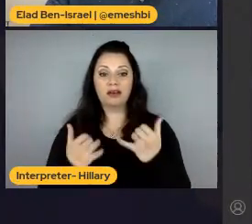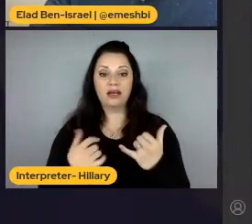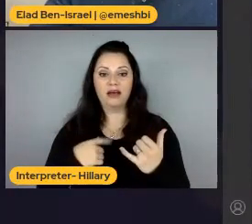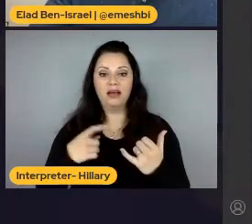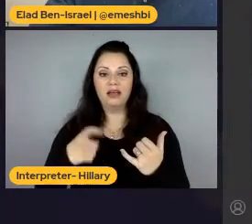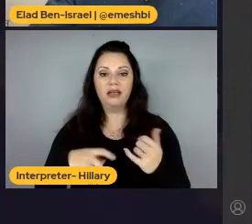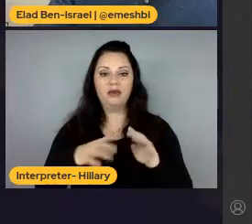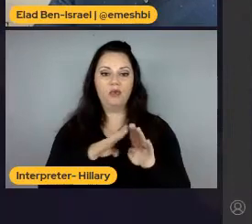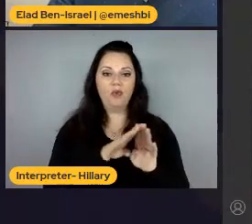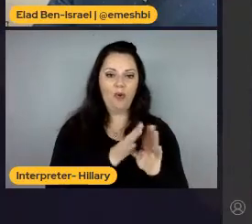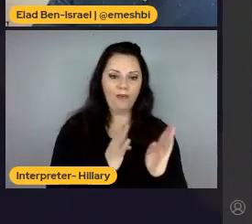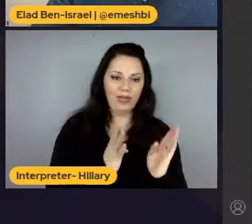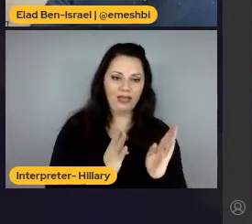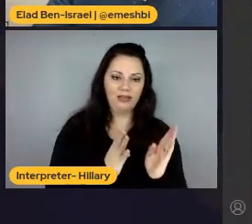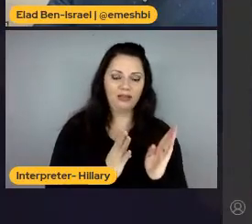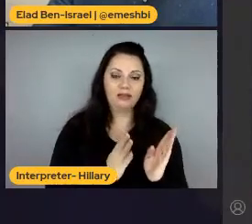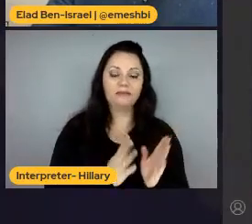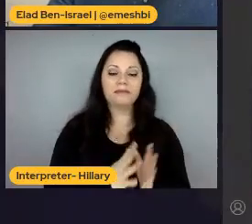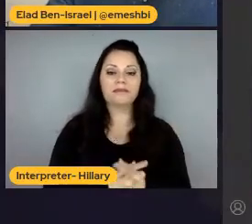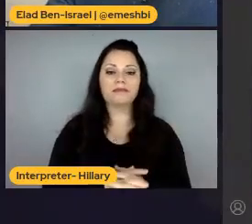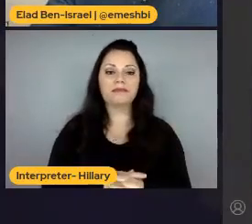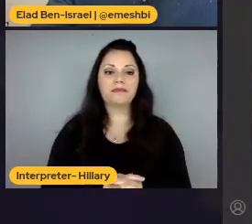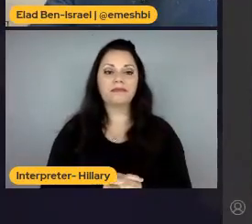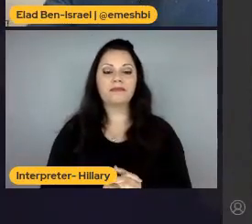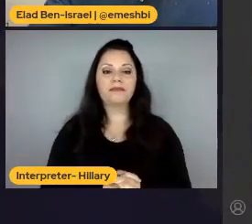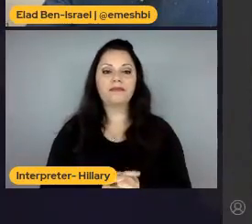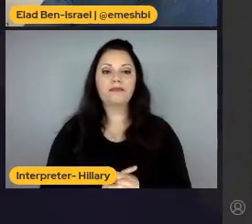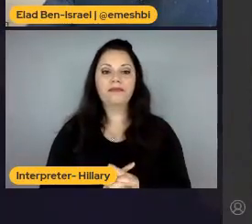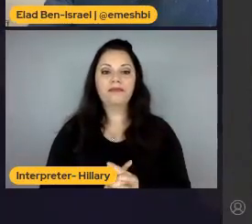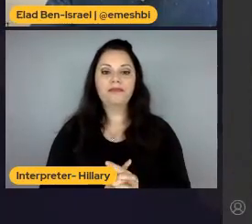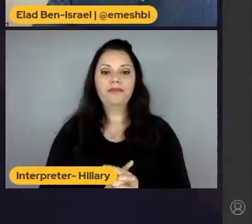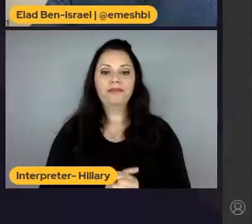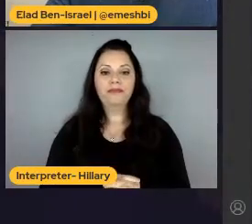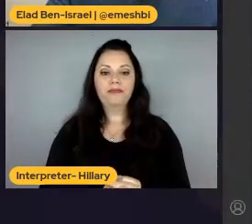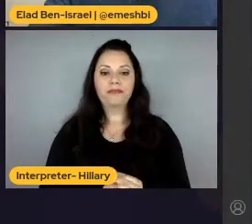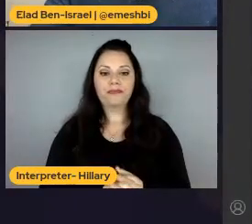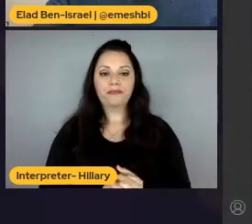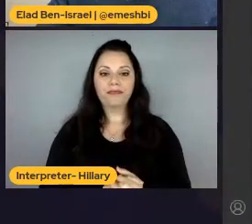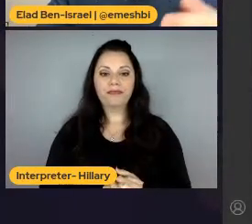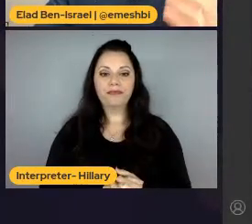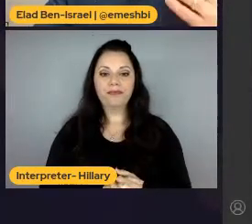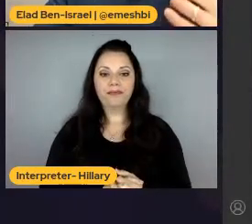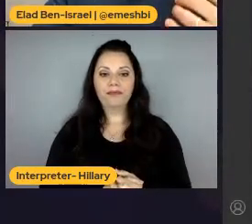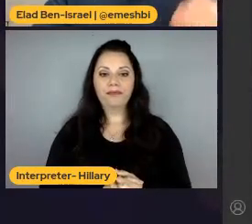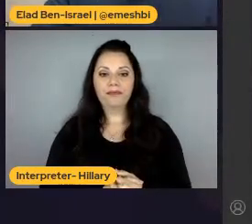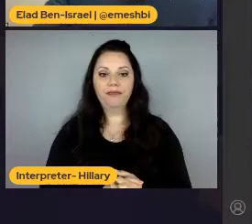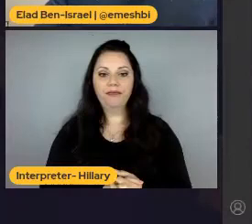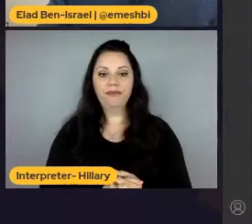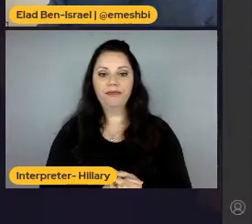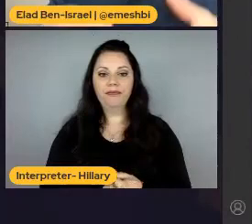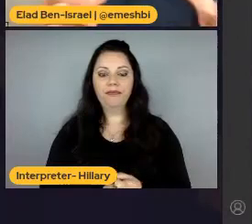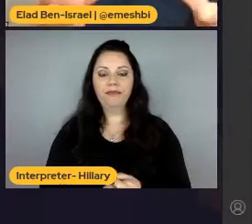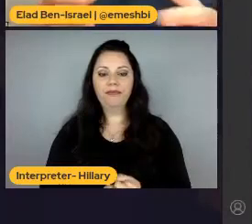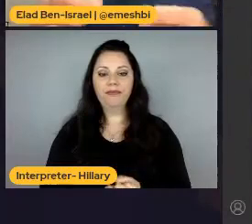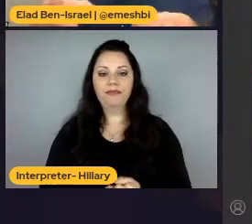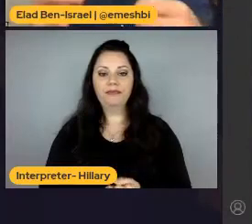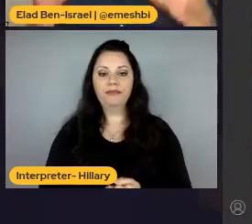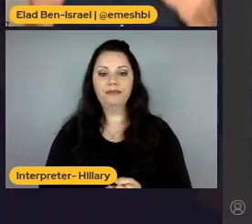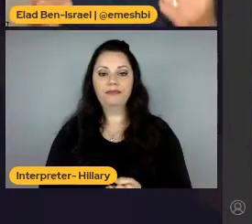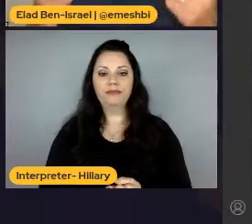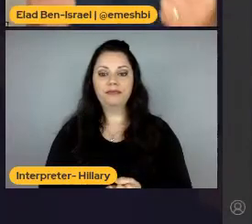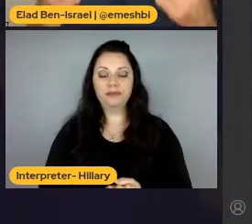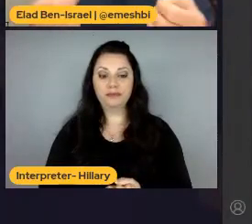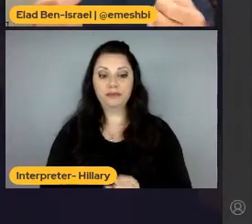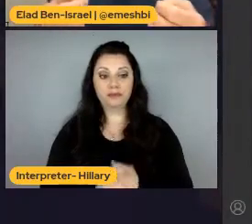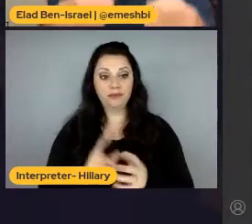to be open, I guess, and table close. And this is using